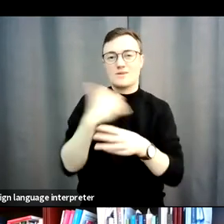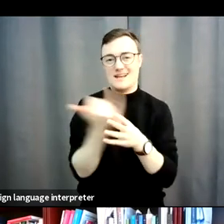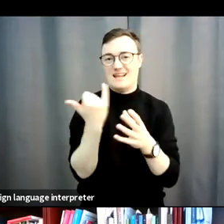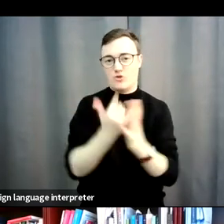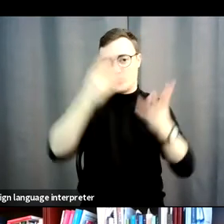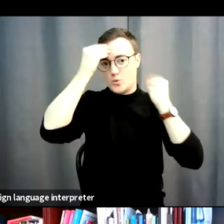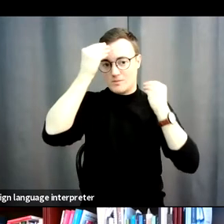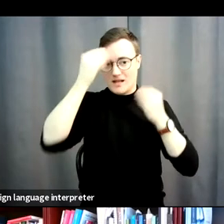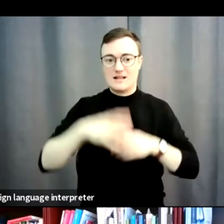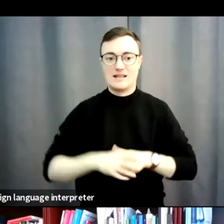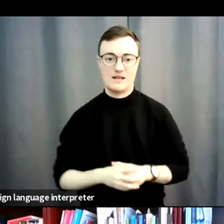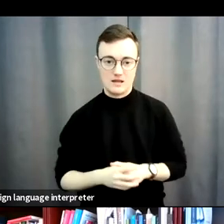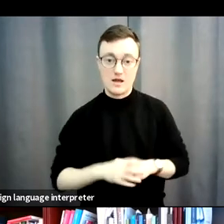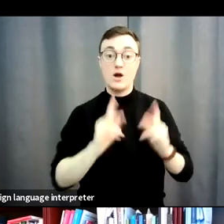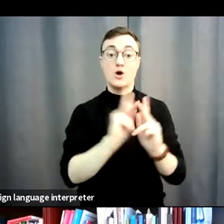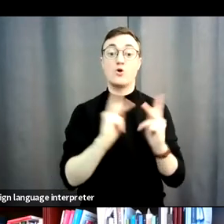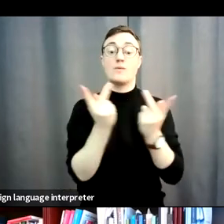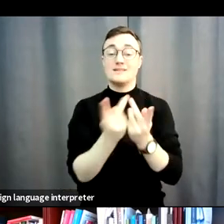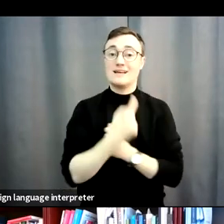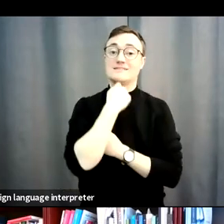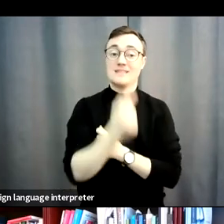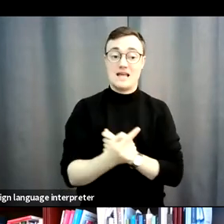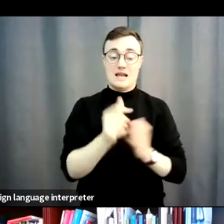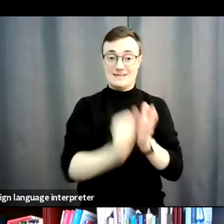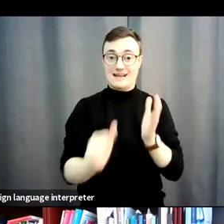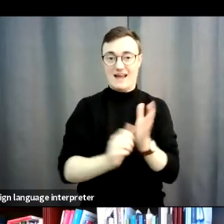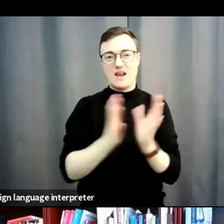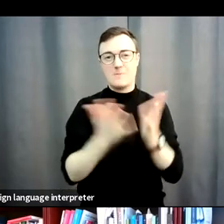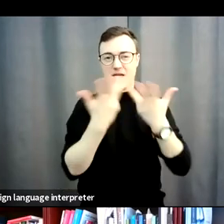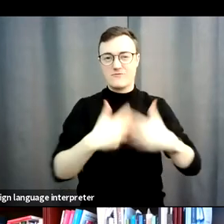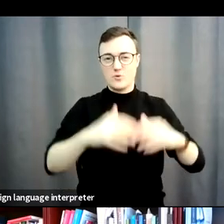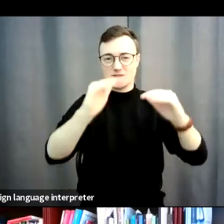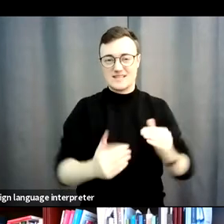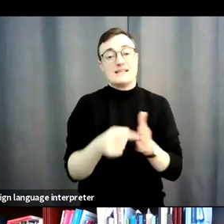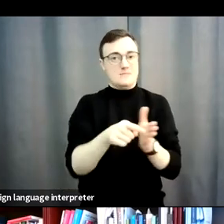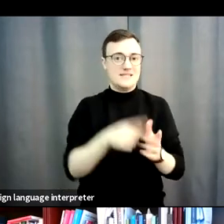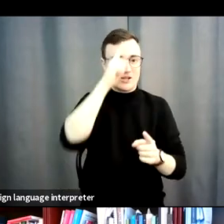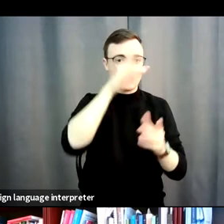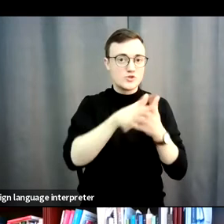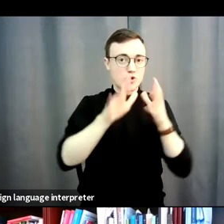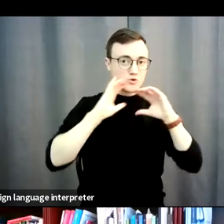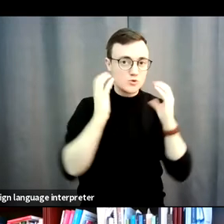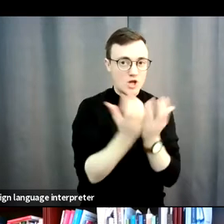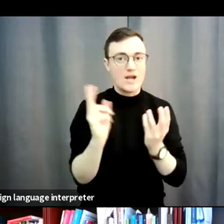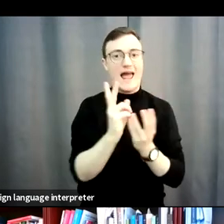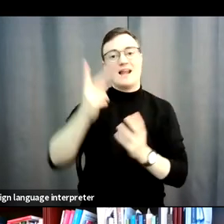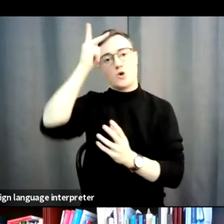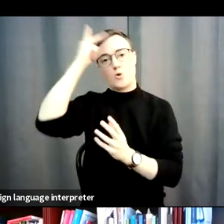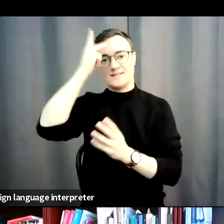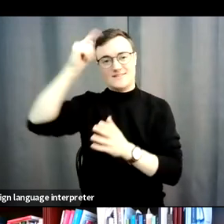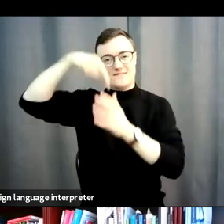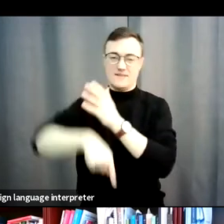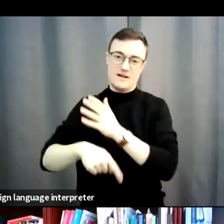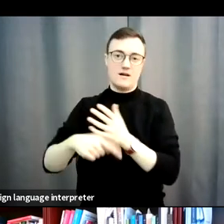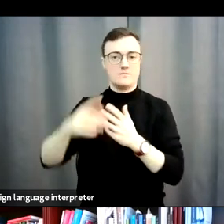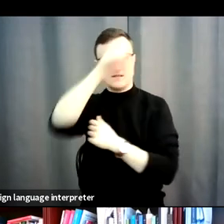education provides students with disabilities, in particular those with psychosocial or intellectual impairments, with an opportunity